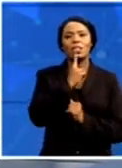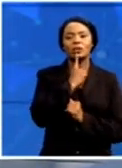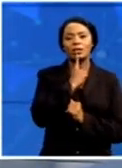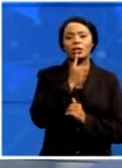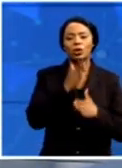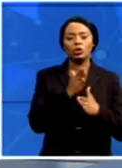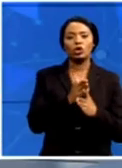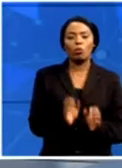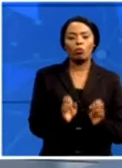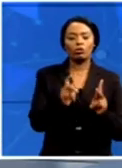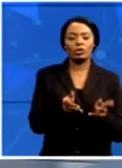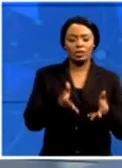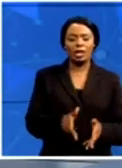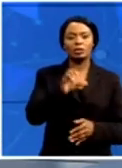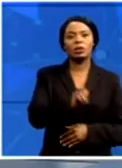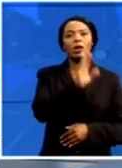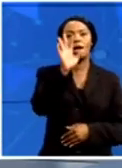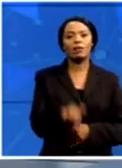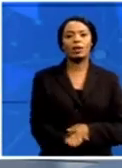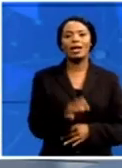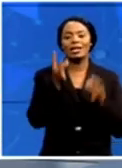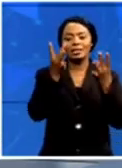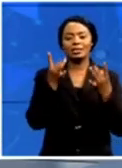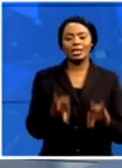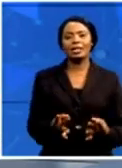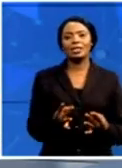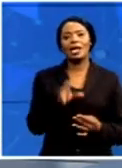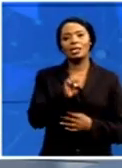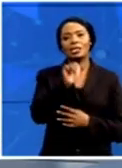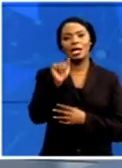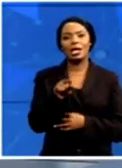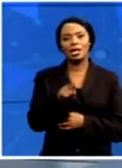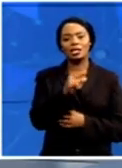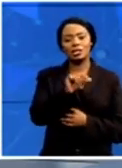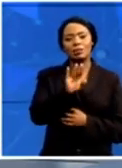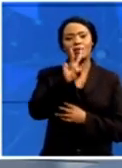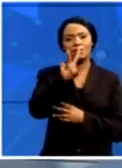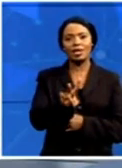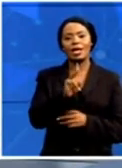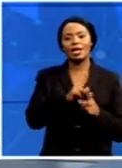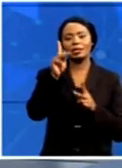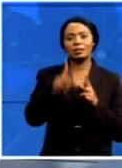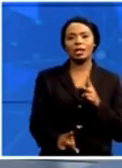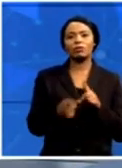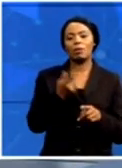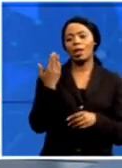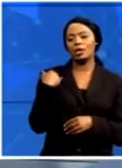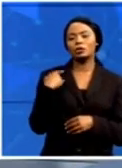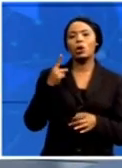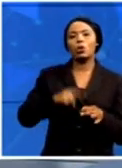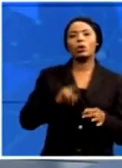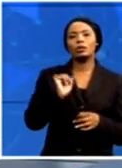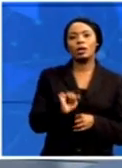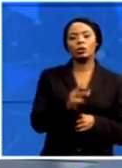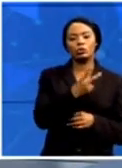from Stats SA on the GDP results for the last quarter of 2021 shows a growth of 1.2%, driven